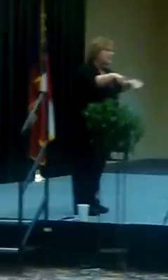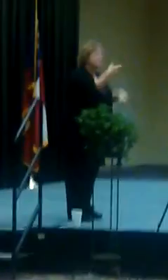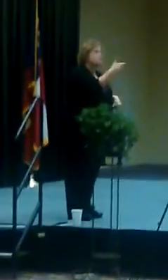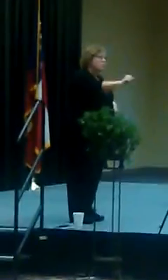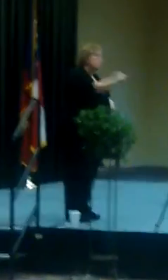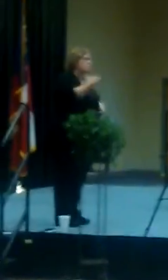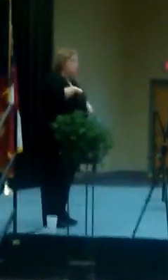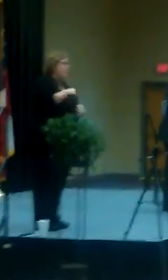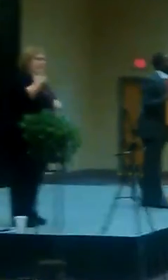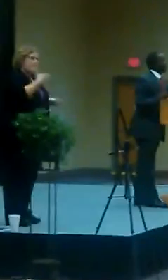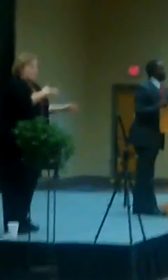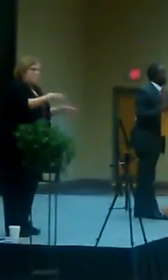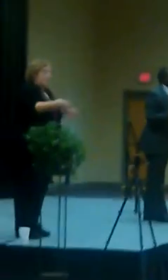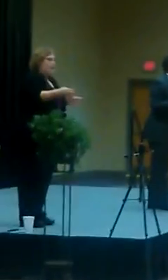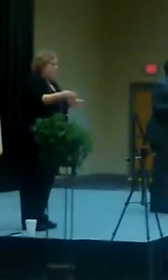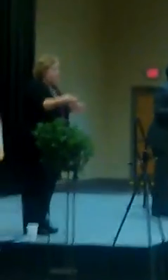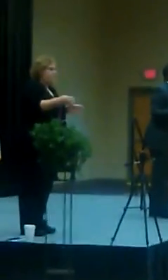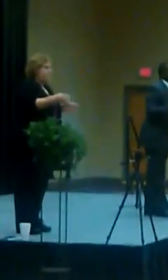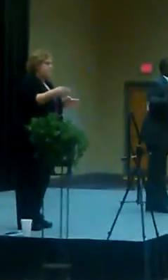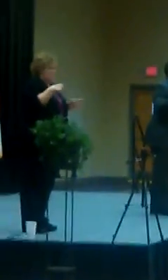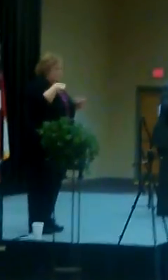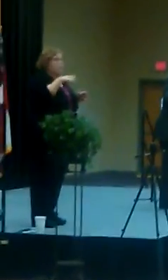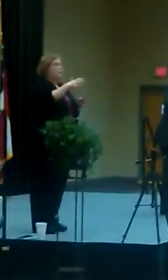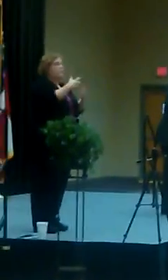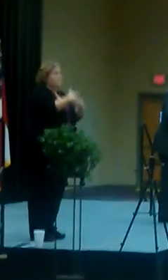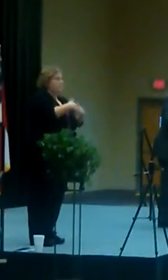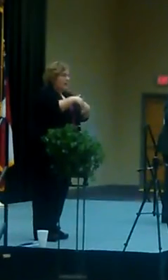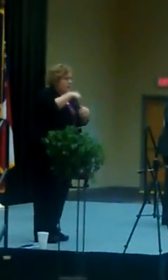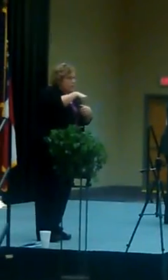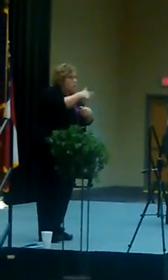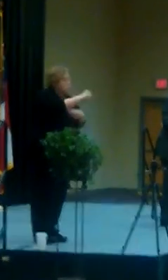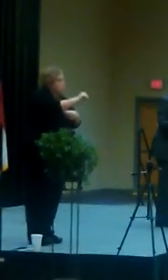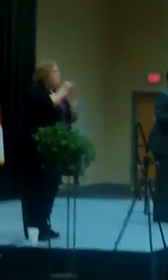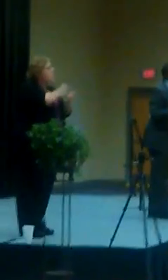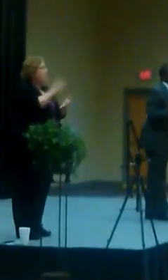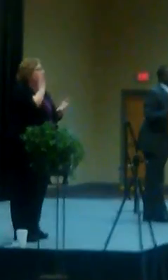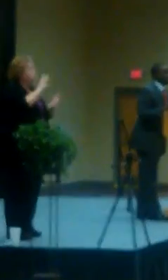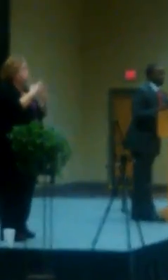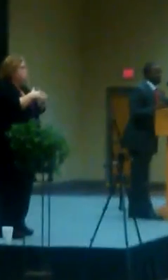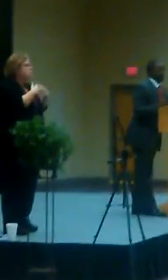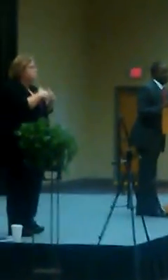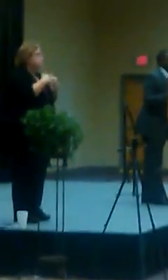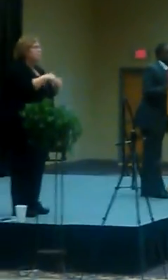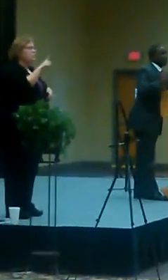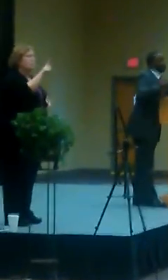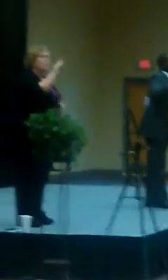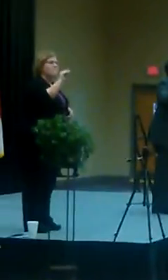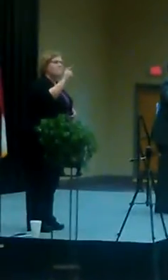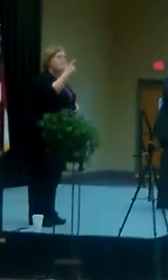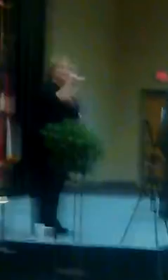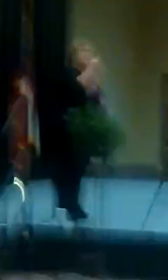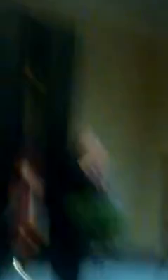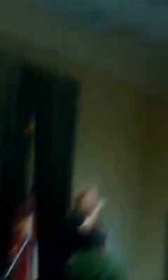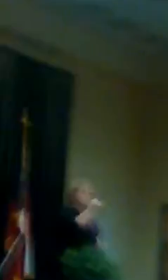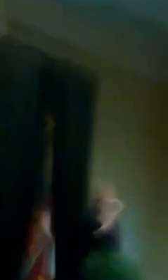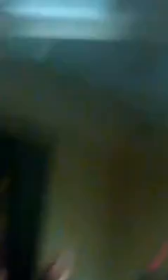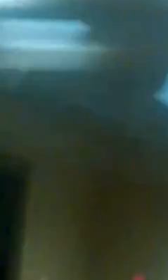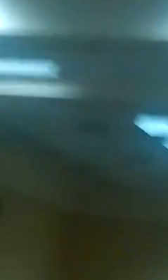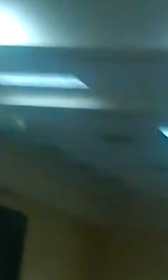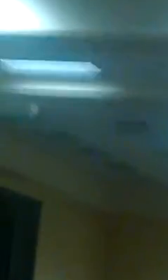Georgia, we have a plan outside of Macon that emits about 21 megatons of carbon per year. 21 million megatons, that's